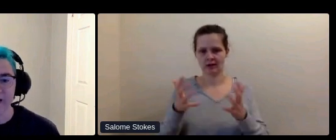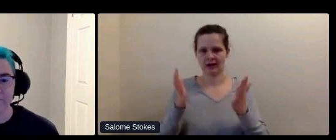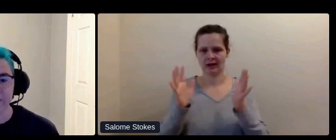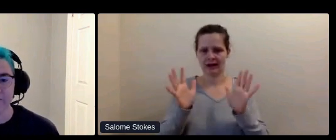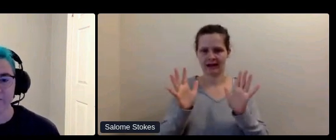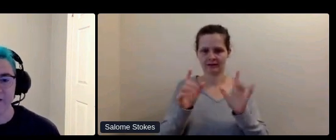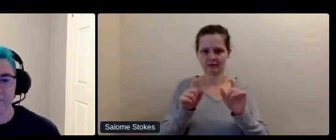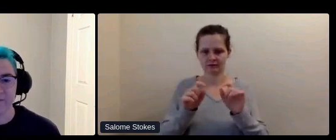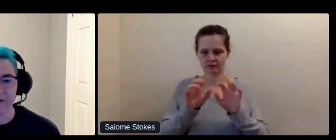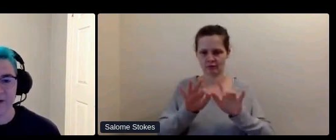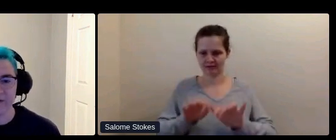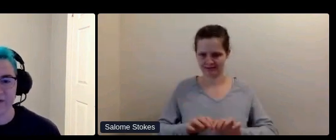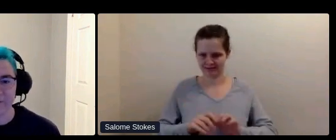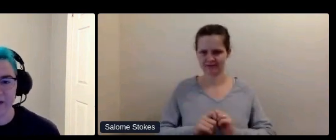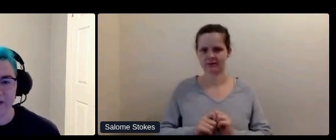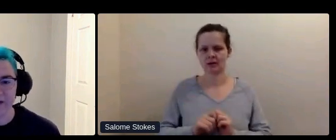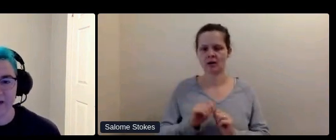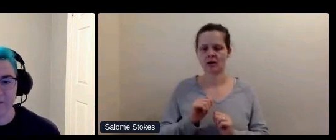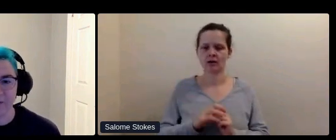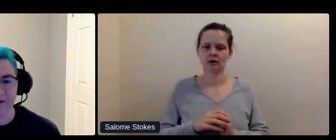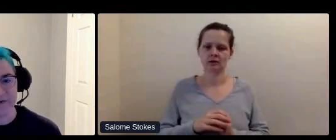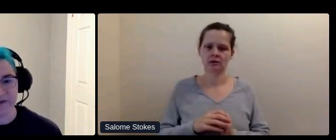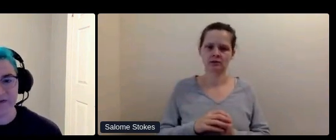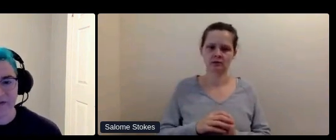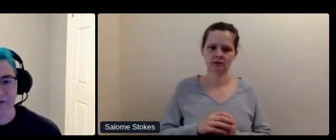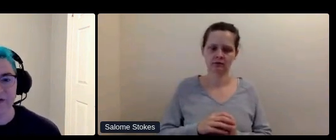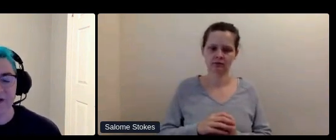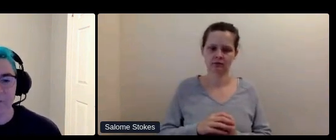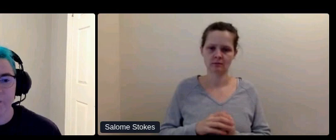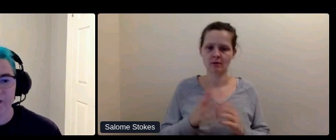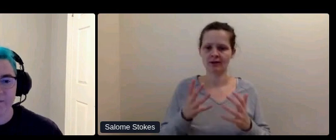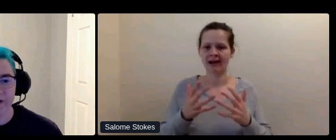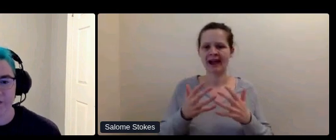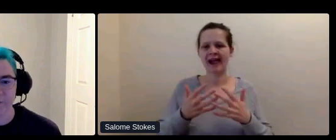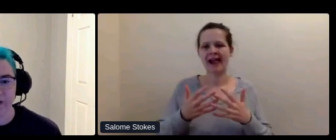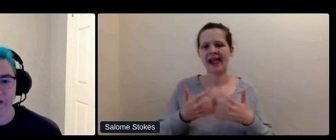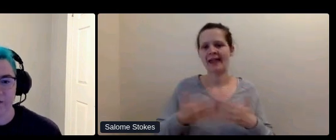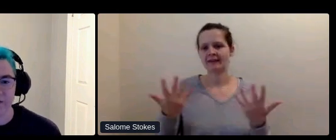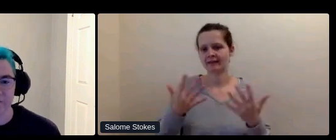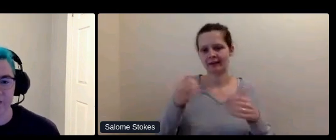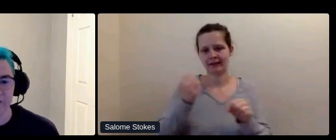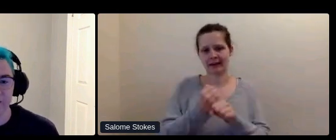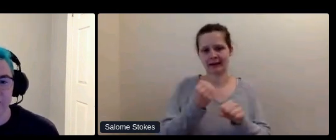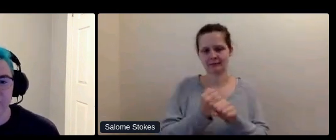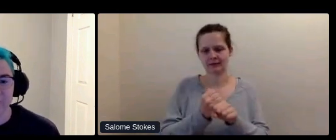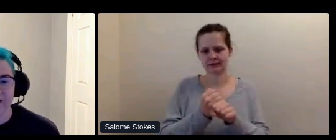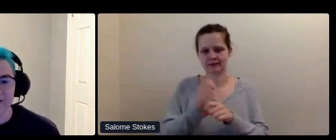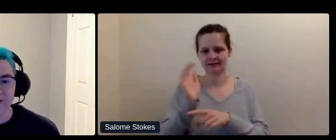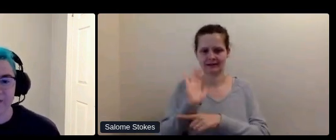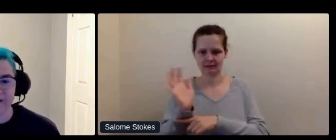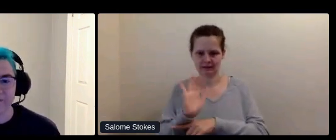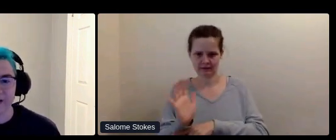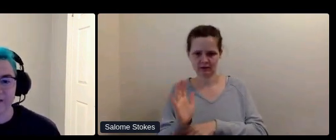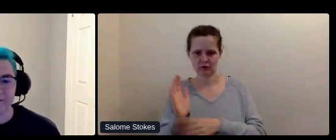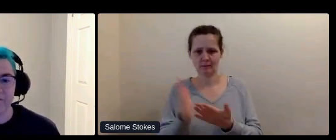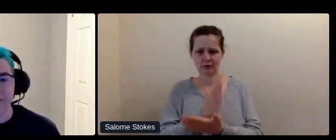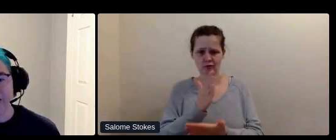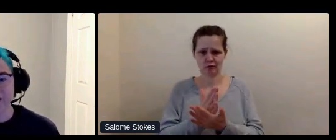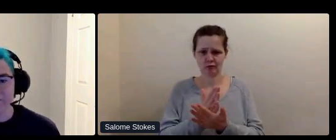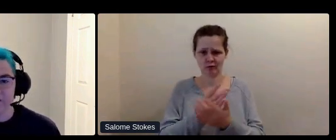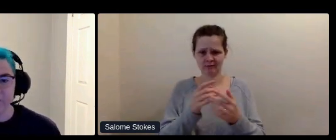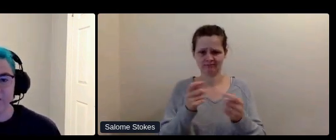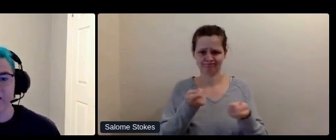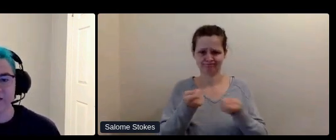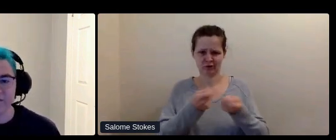since every cinematic in the game required special attention, we wanted to make sure that we handled things right. We started with this philosophy of